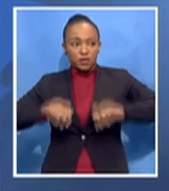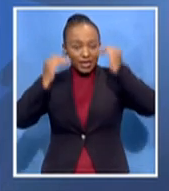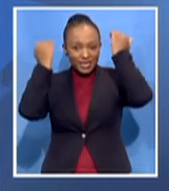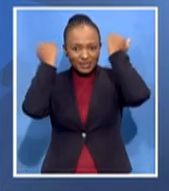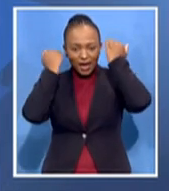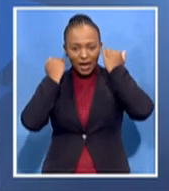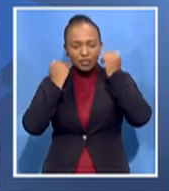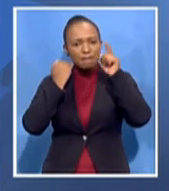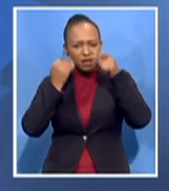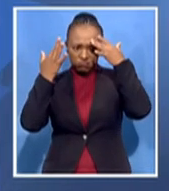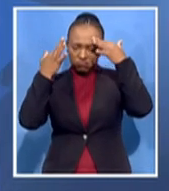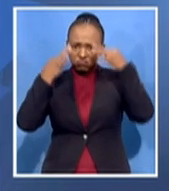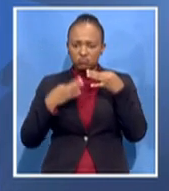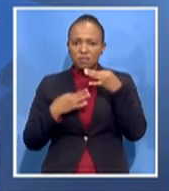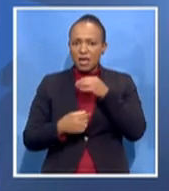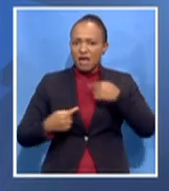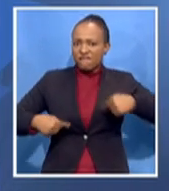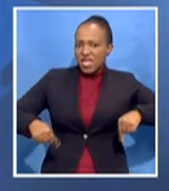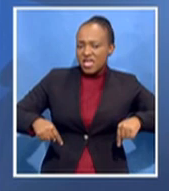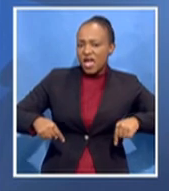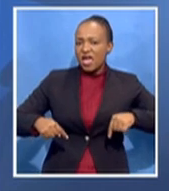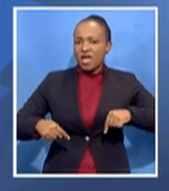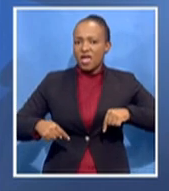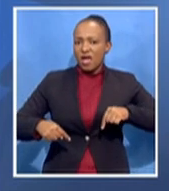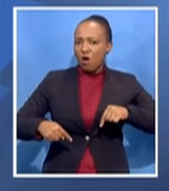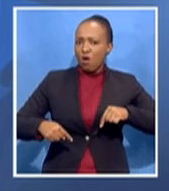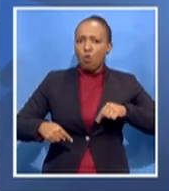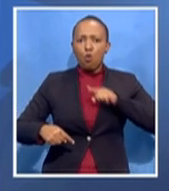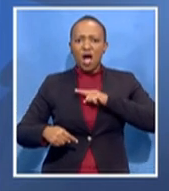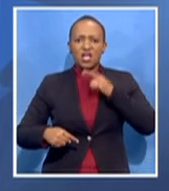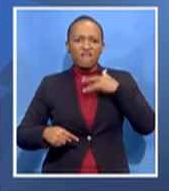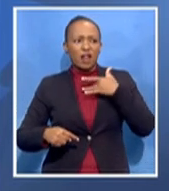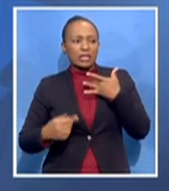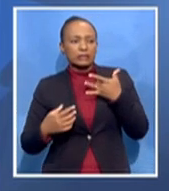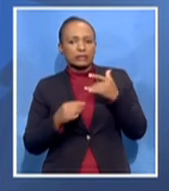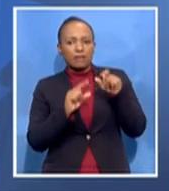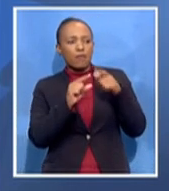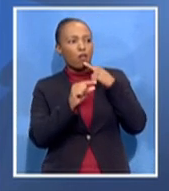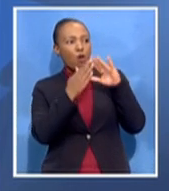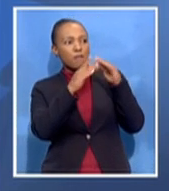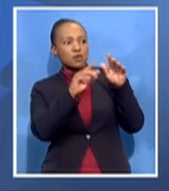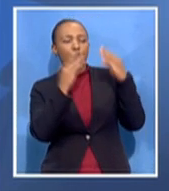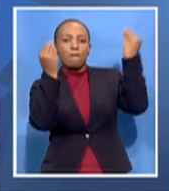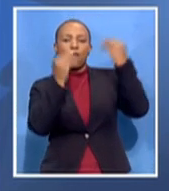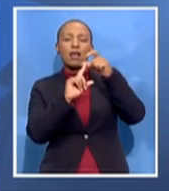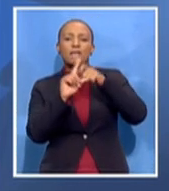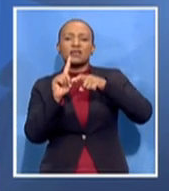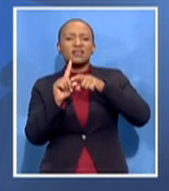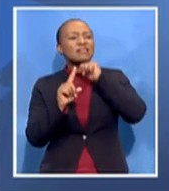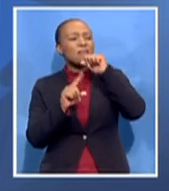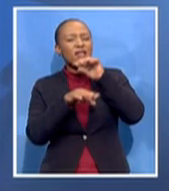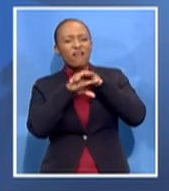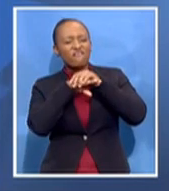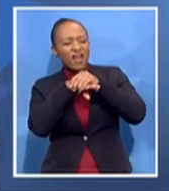popular people, without favor towards those with whom they are friendly, and without prejudice to